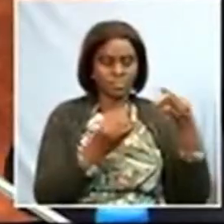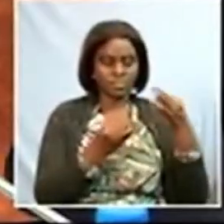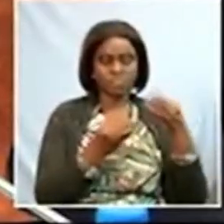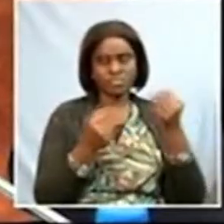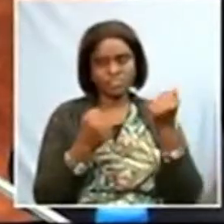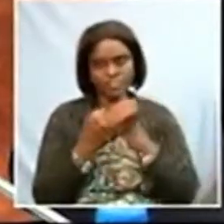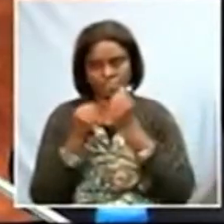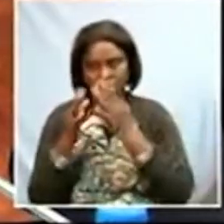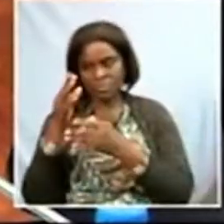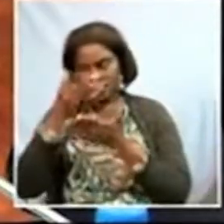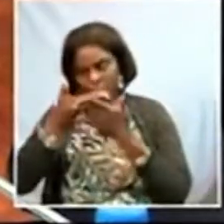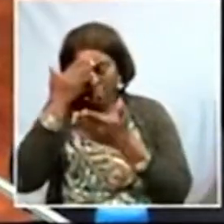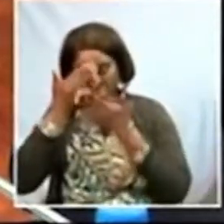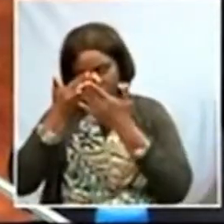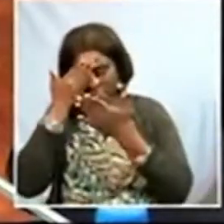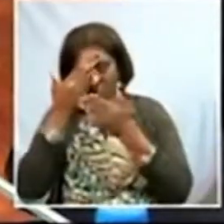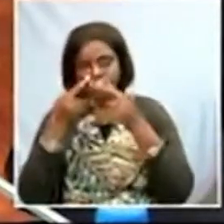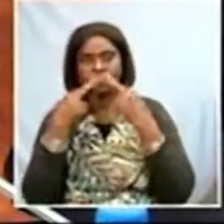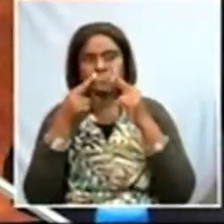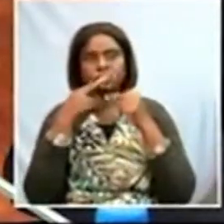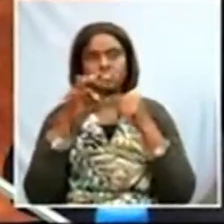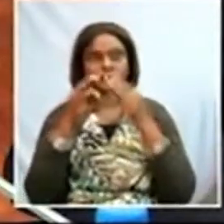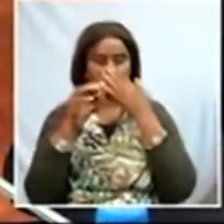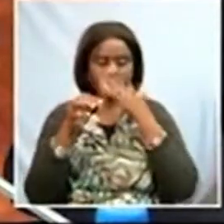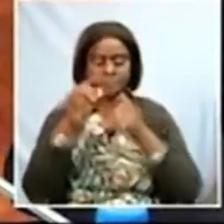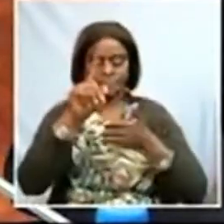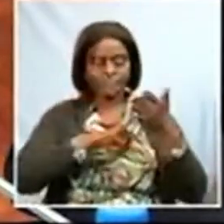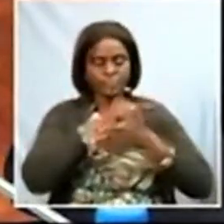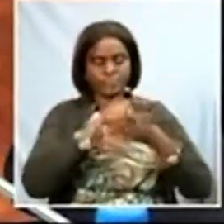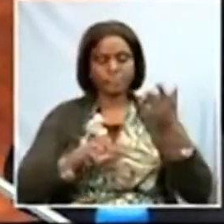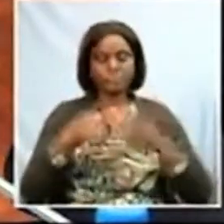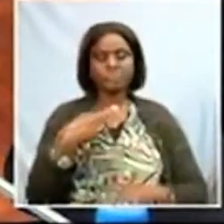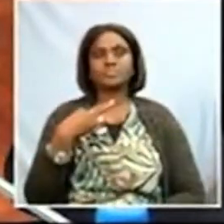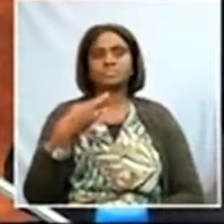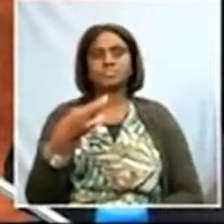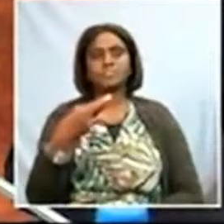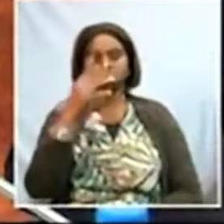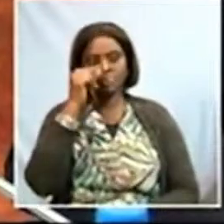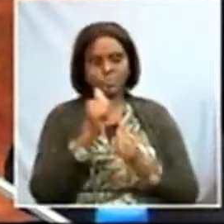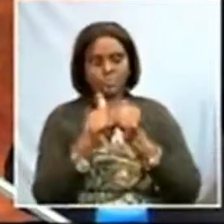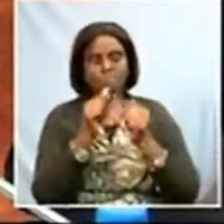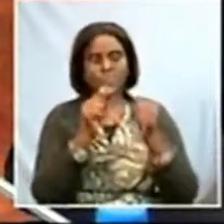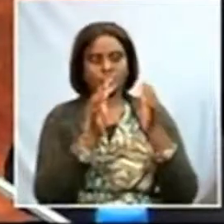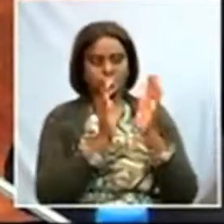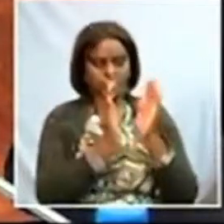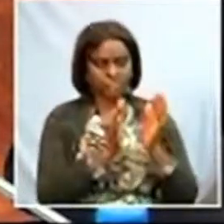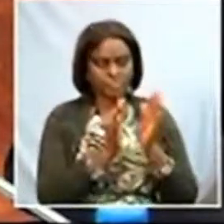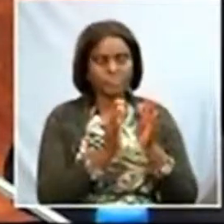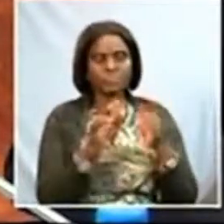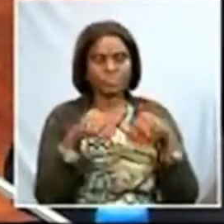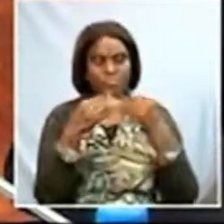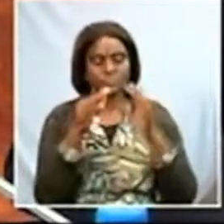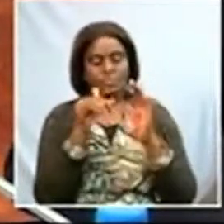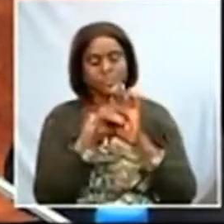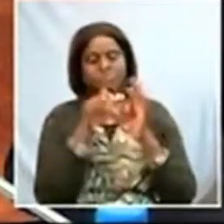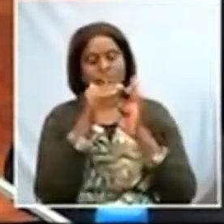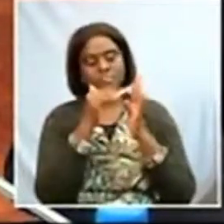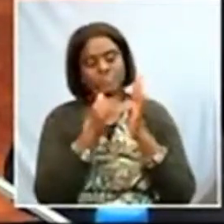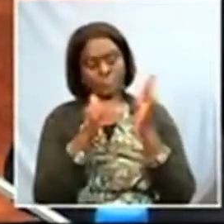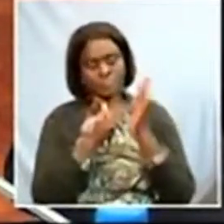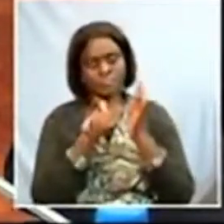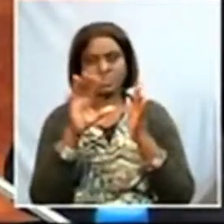sponsored students was as a result of disqualification of applicants based on the criteria provided in the guidelines, of